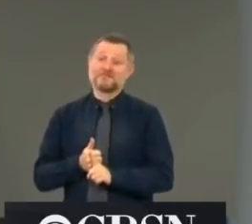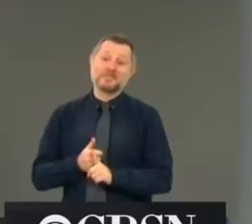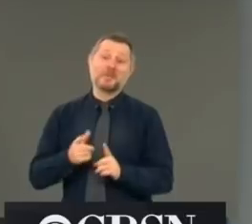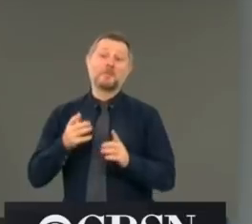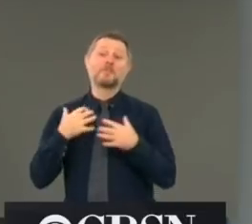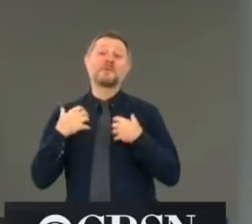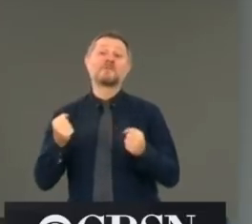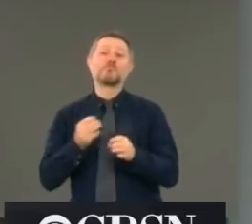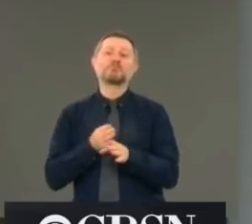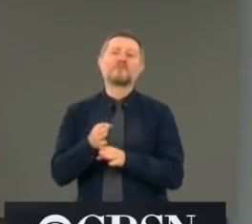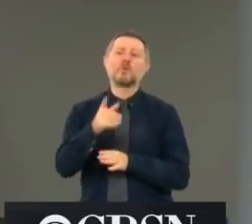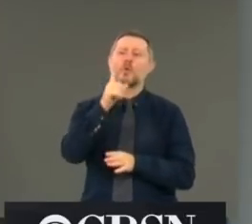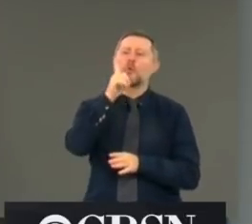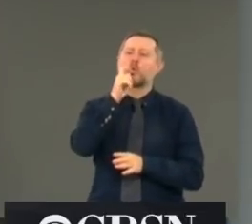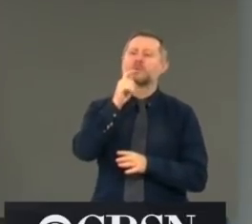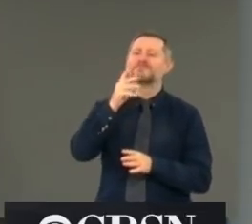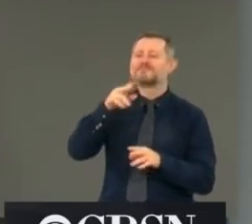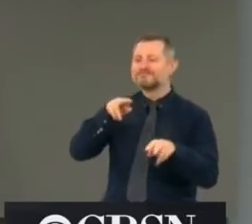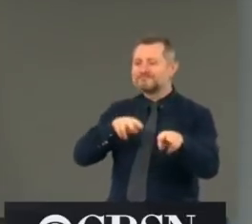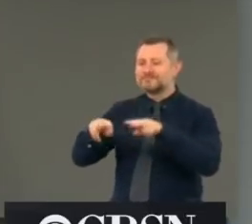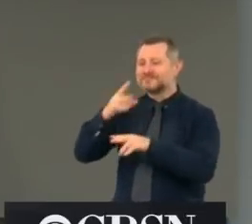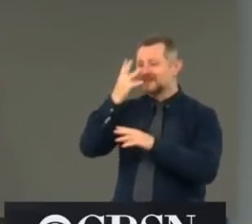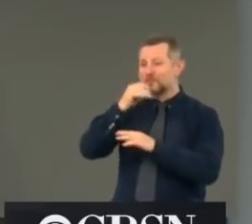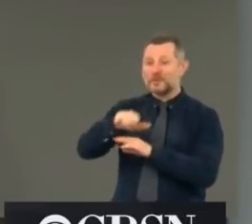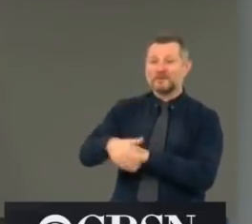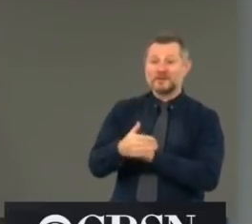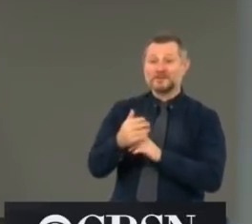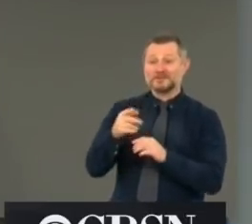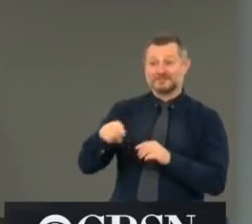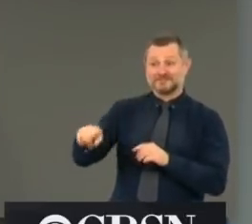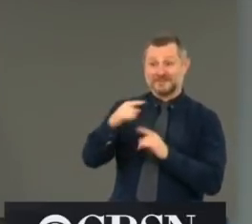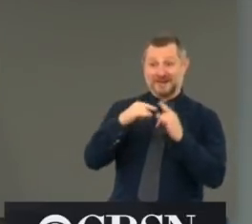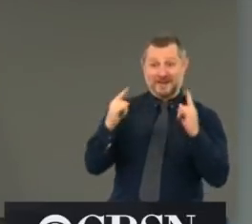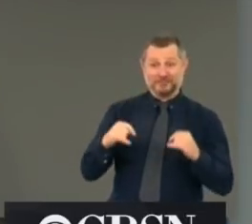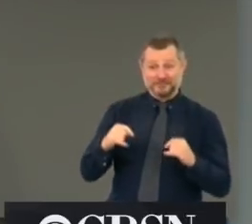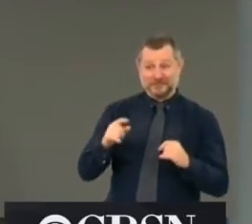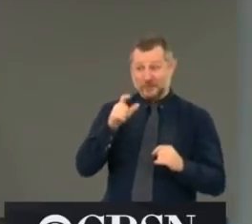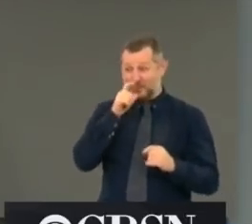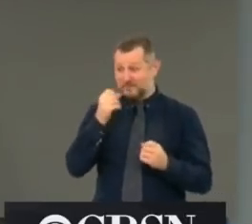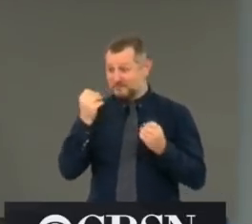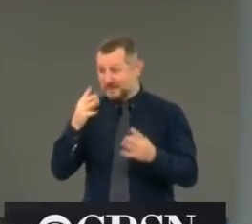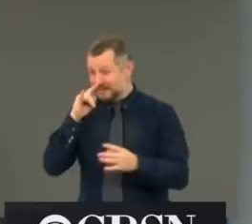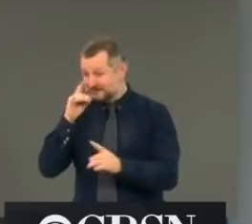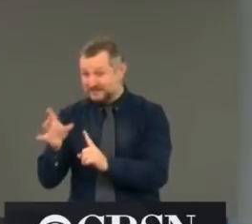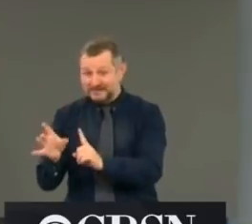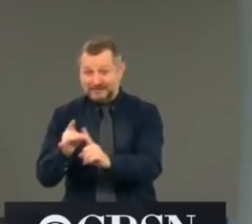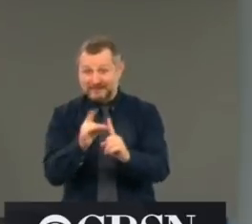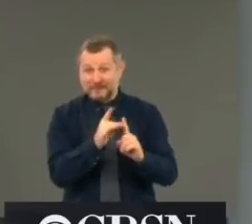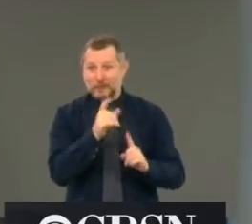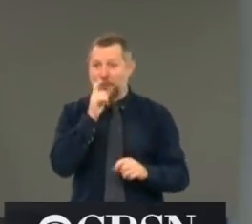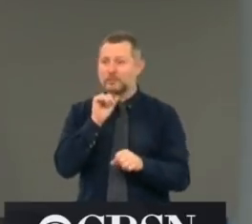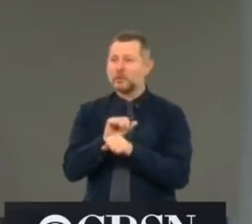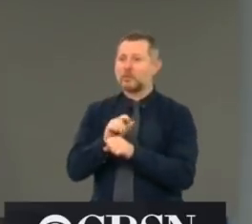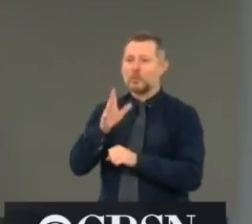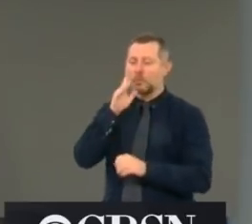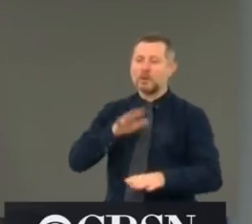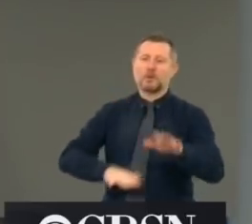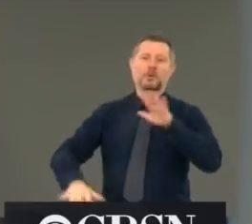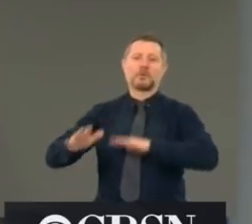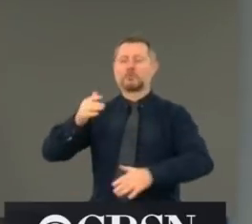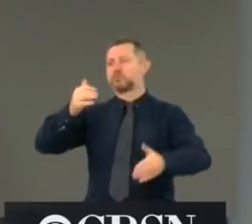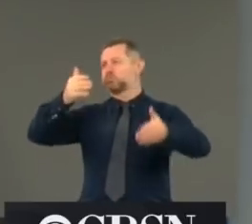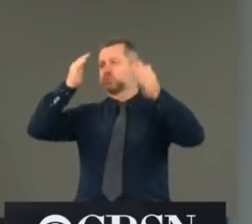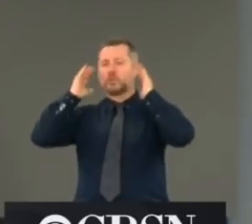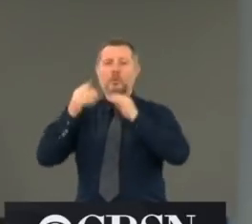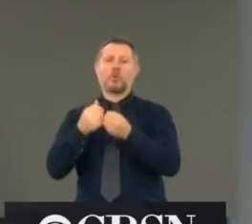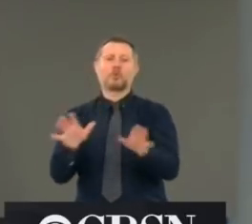within the sleepaway camp will be easily overburdened if you end up having to quarantine all of those children in a camp. So it's a